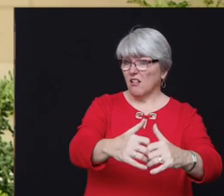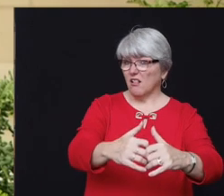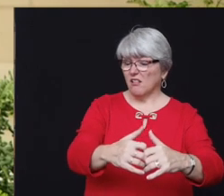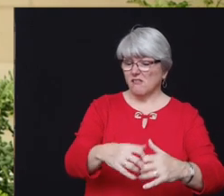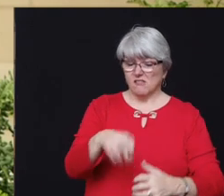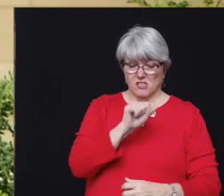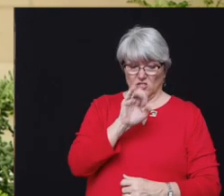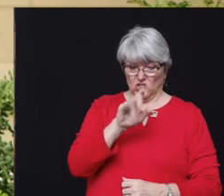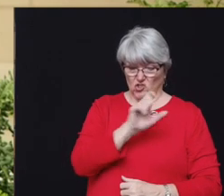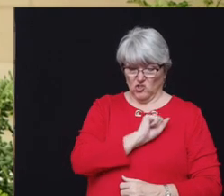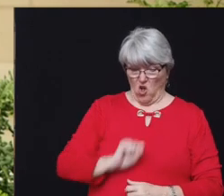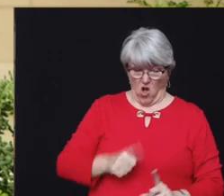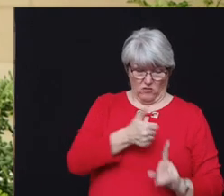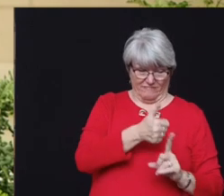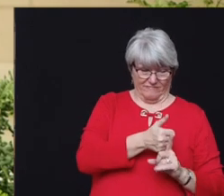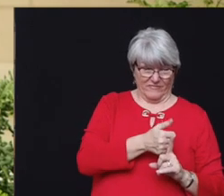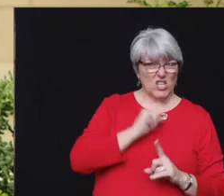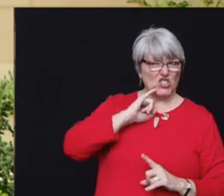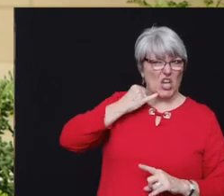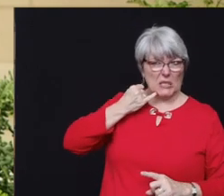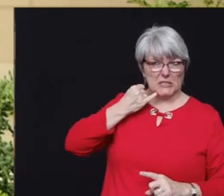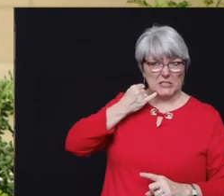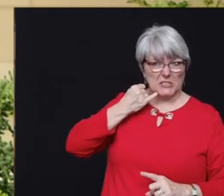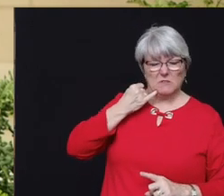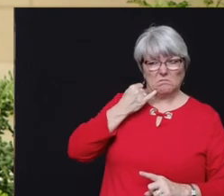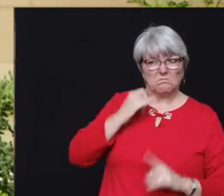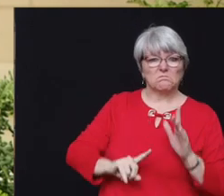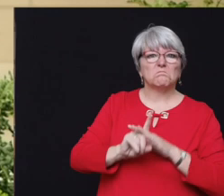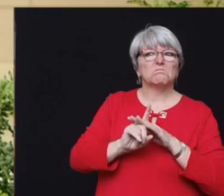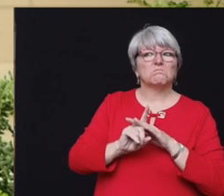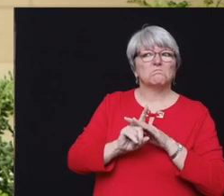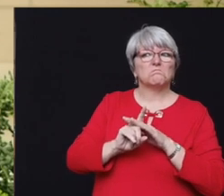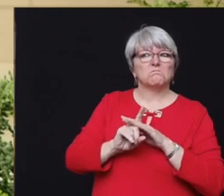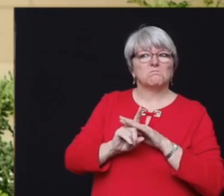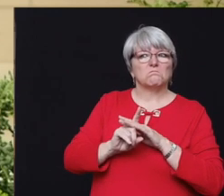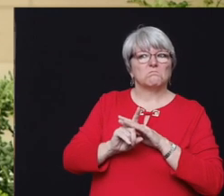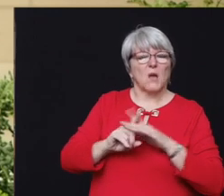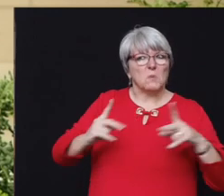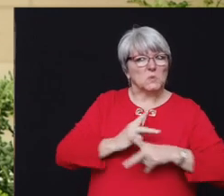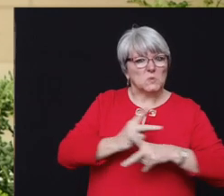Saul's jealousy reared its head. It escalated to the point that